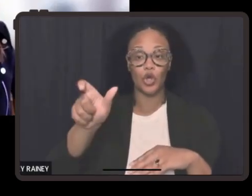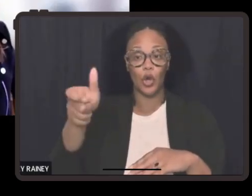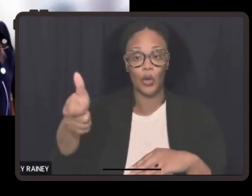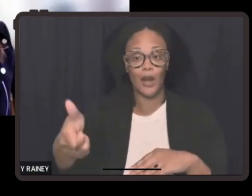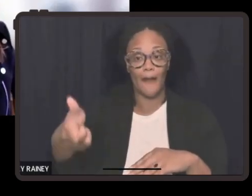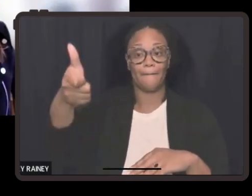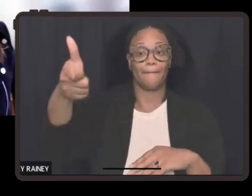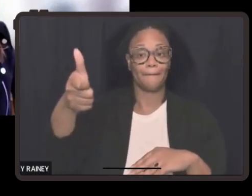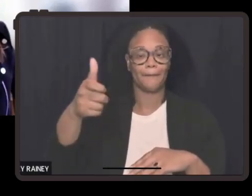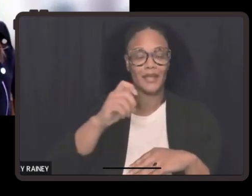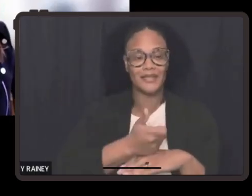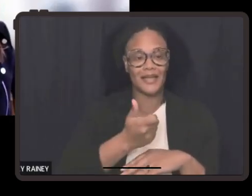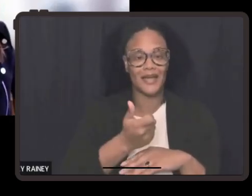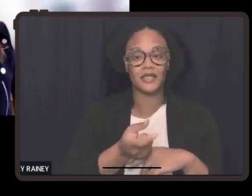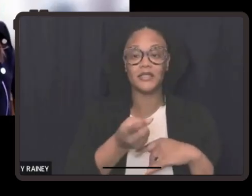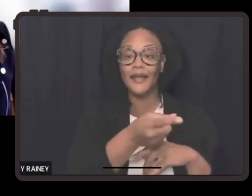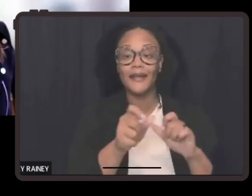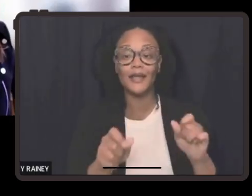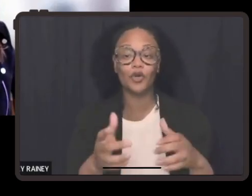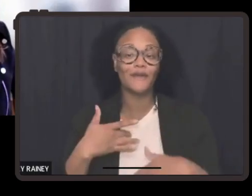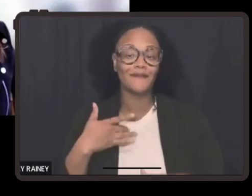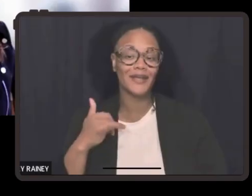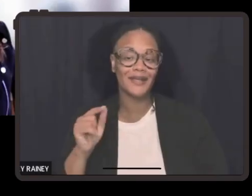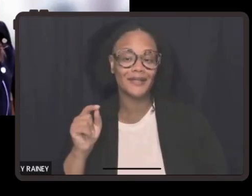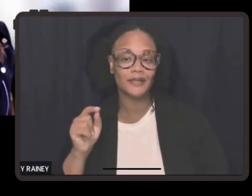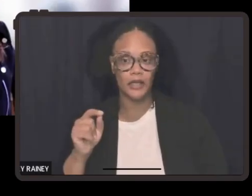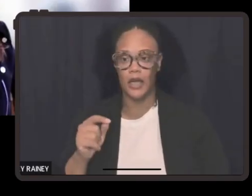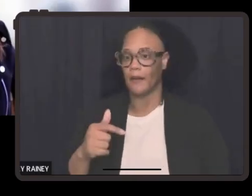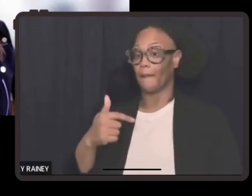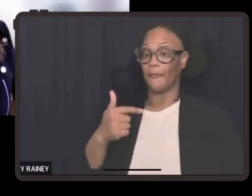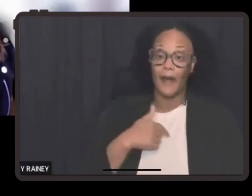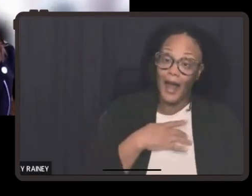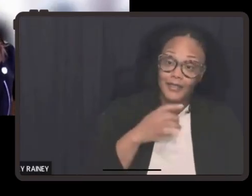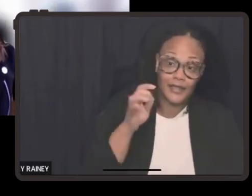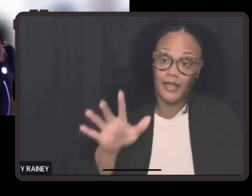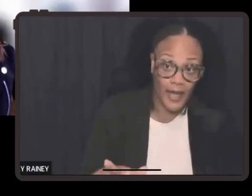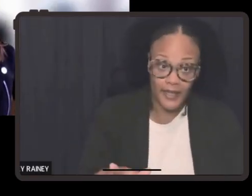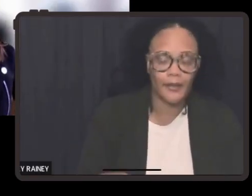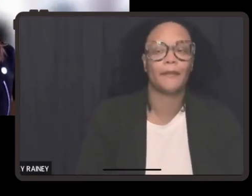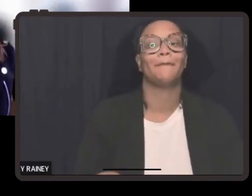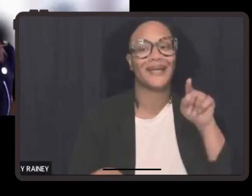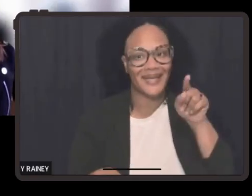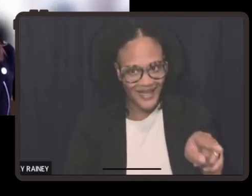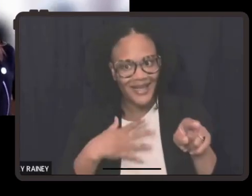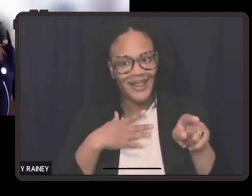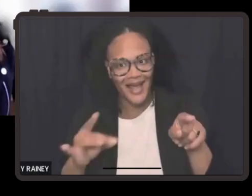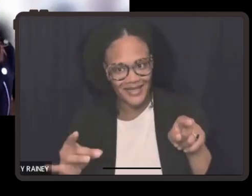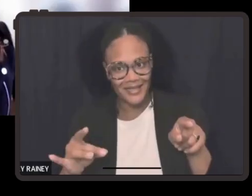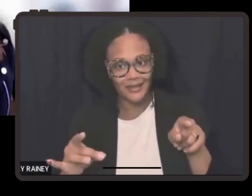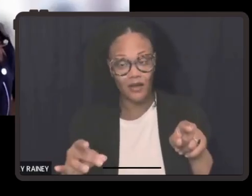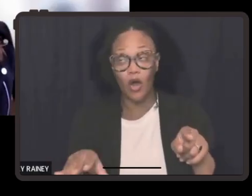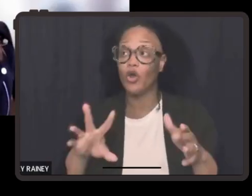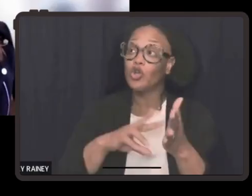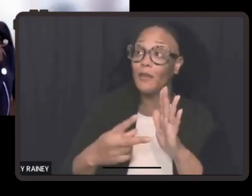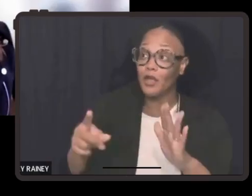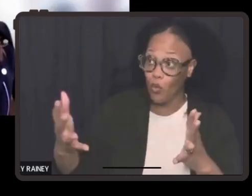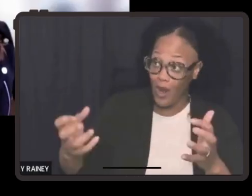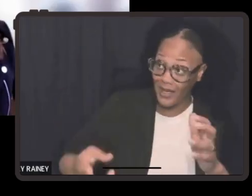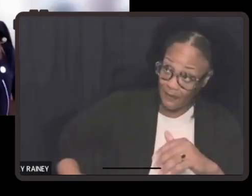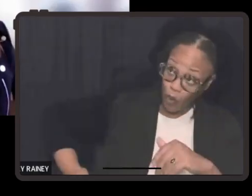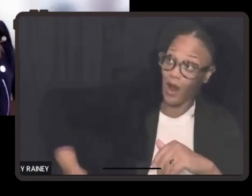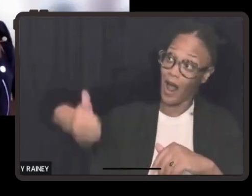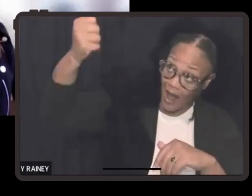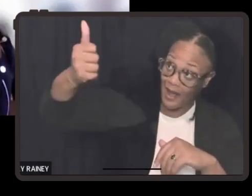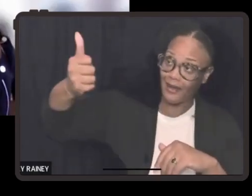like his setting, but he liked it, and he was needed it higher, didn't he? He wanted it much